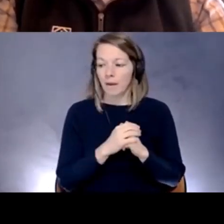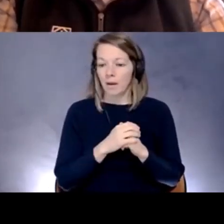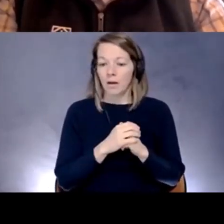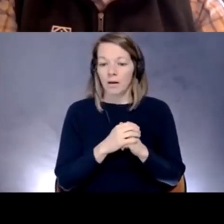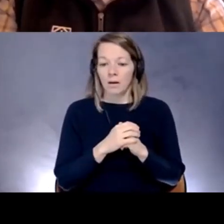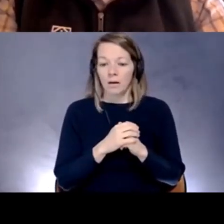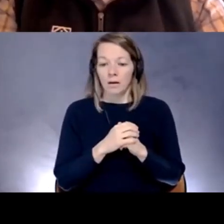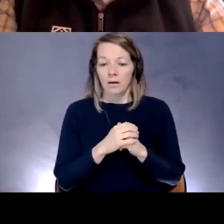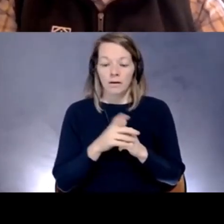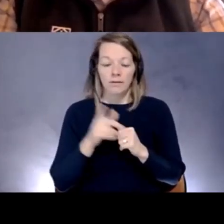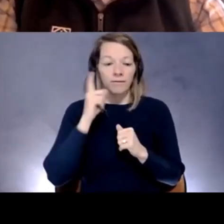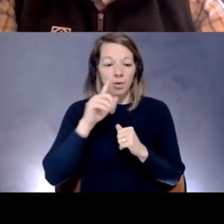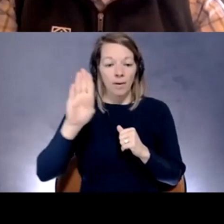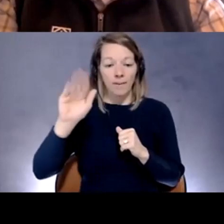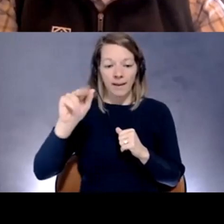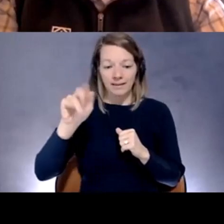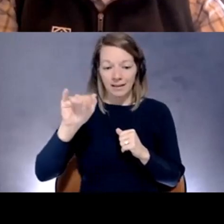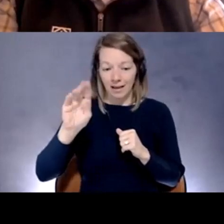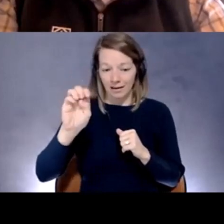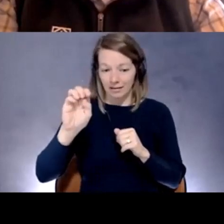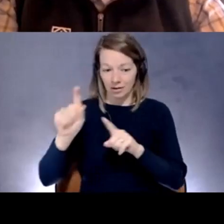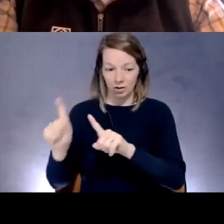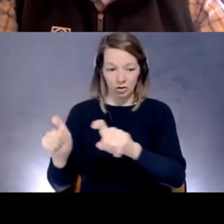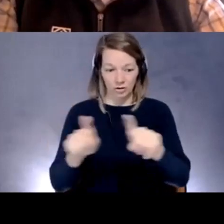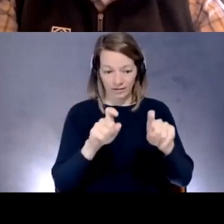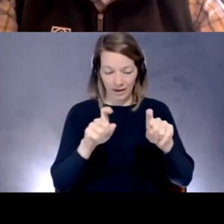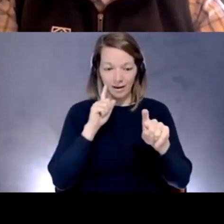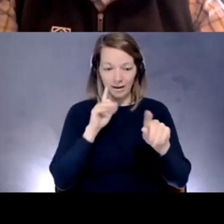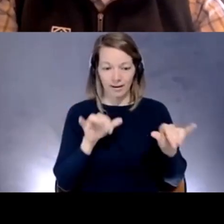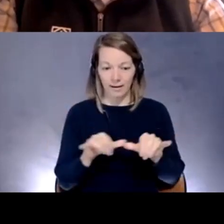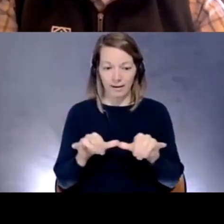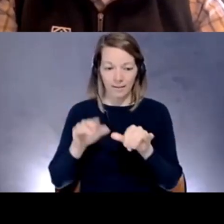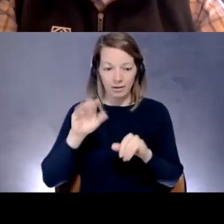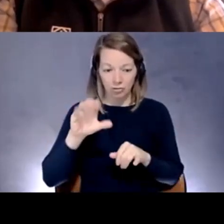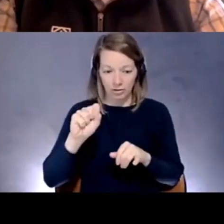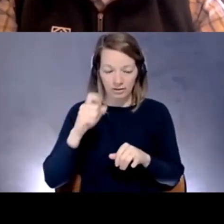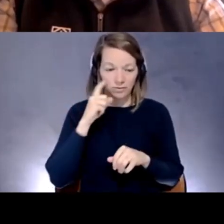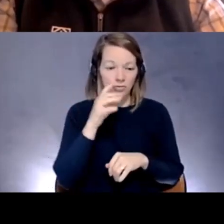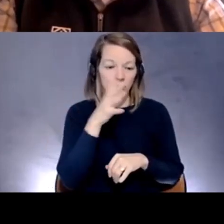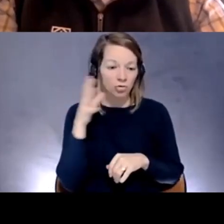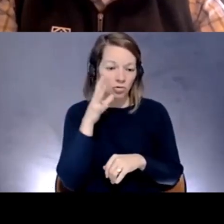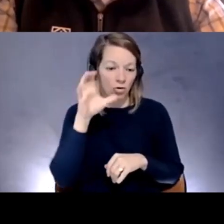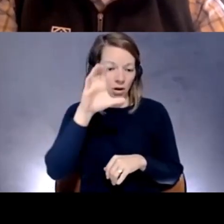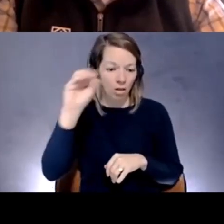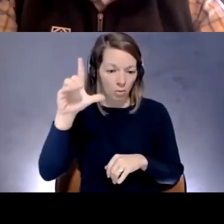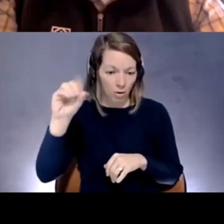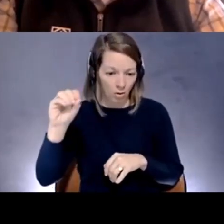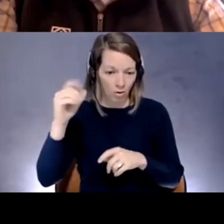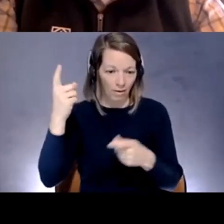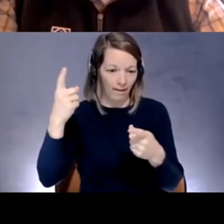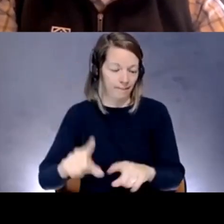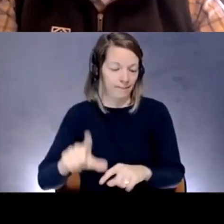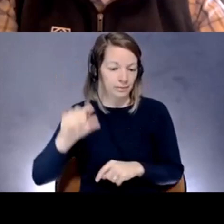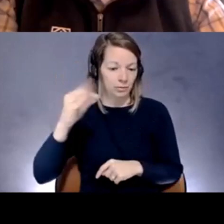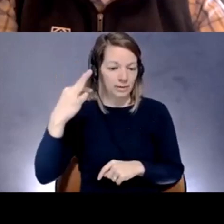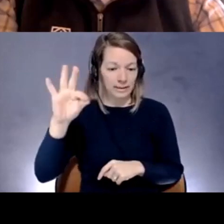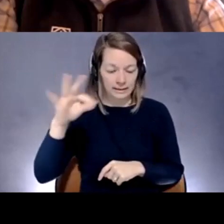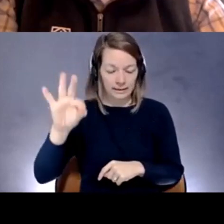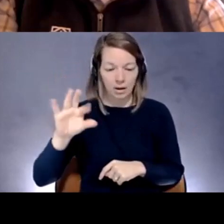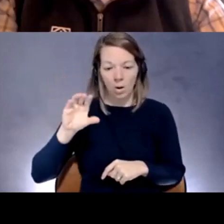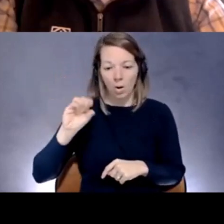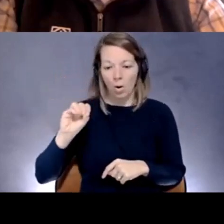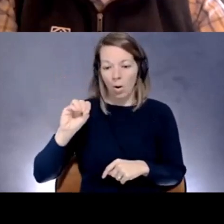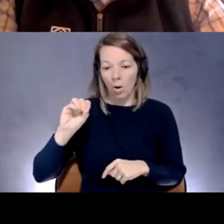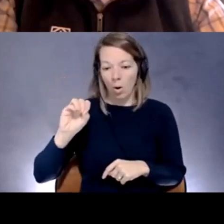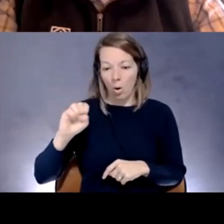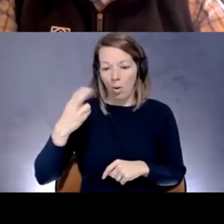the baseline survey assessment and metrics in rural Colorado conducted in 2019, OHI determined